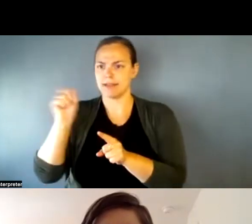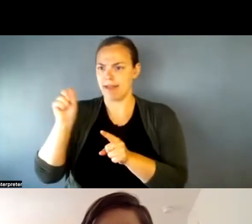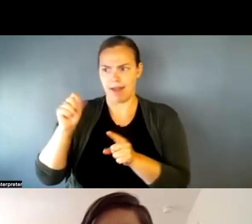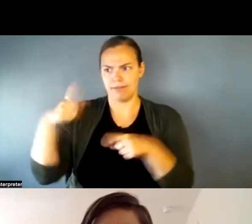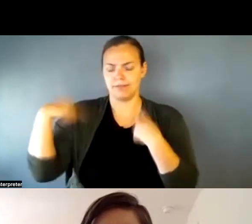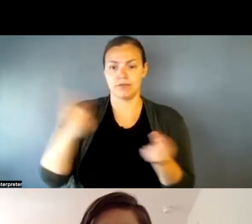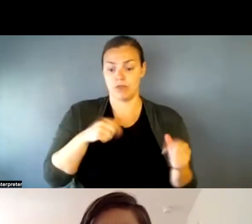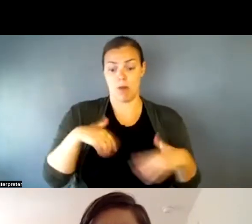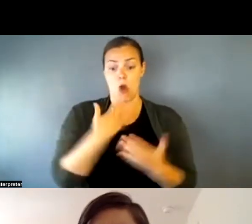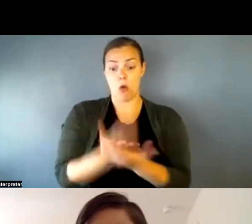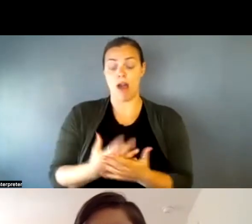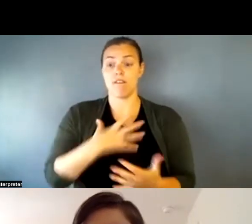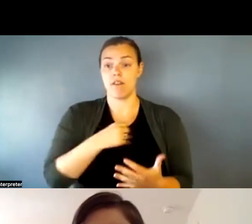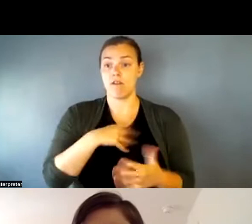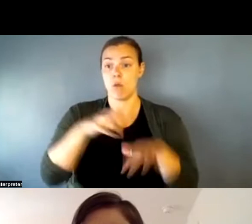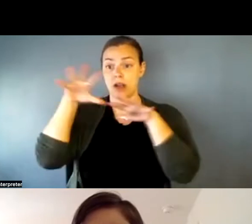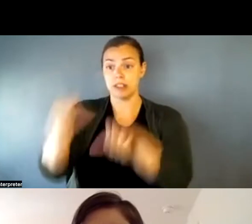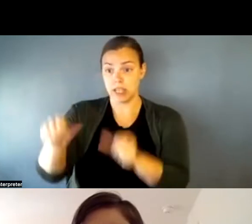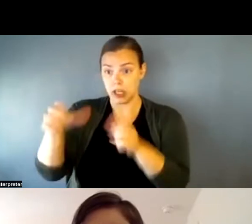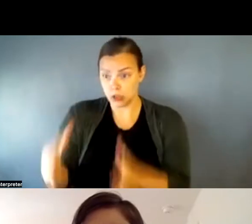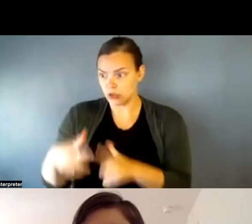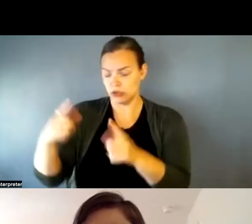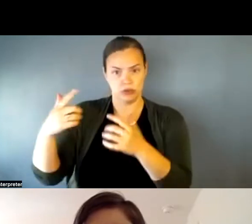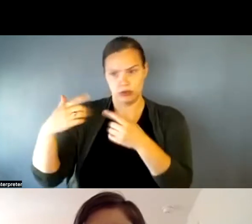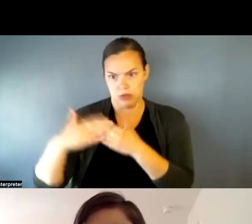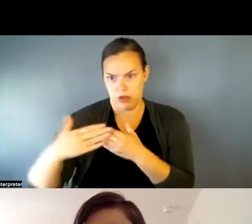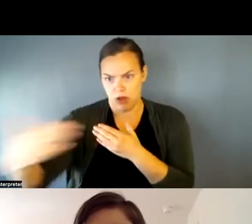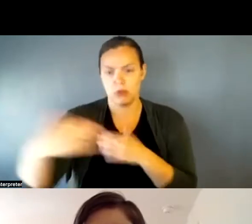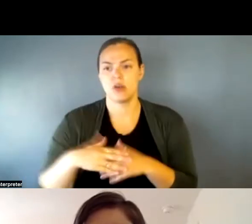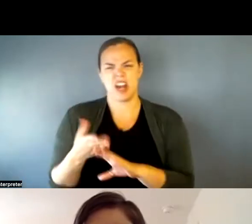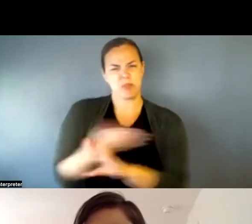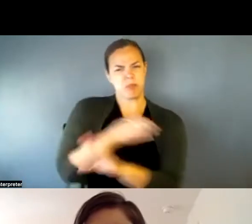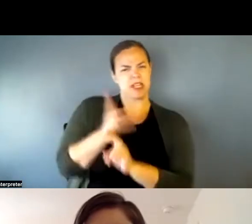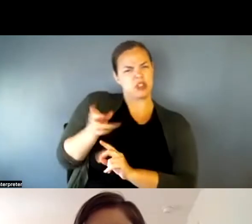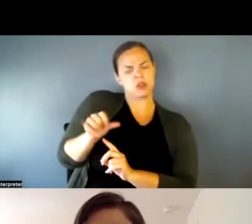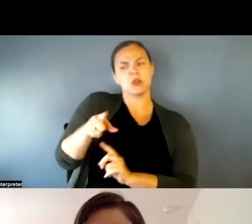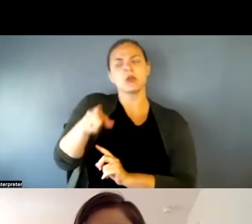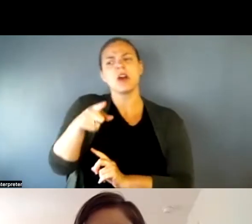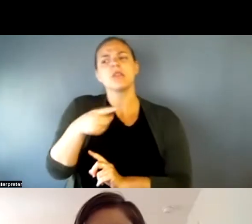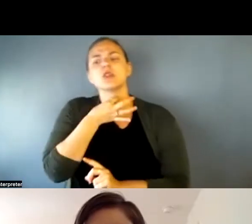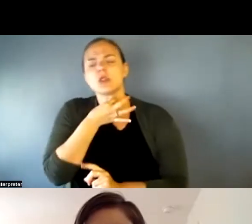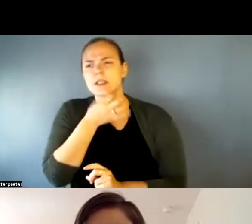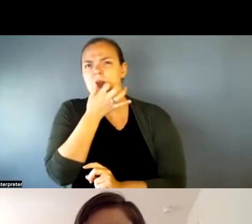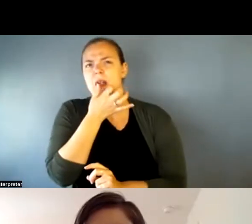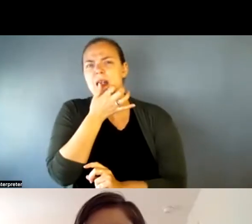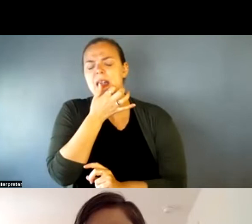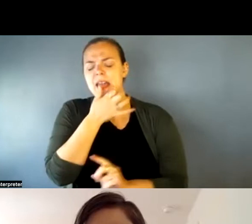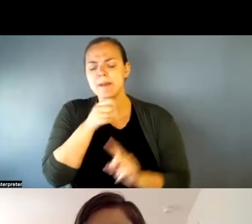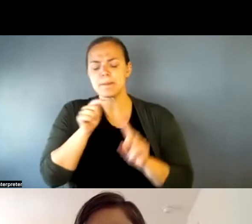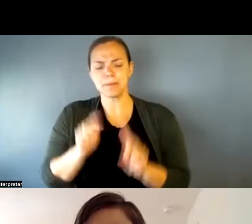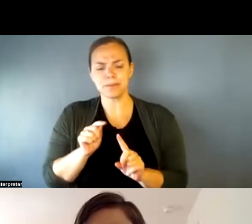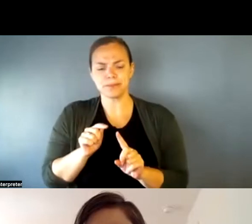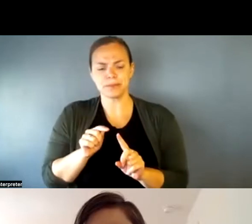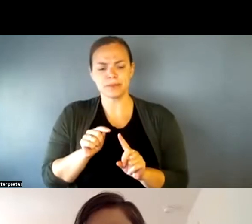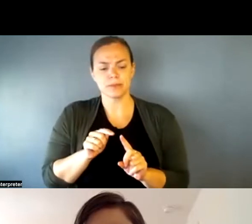white settlers onward. And you also do a bit of the prehistory as well. But could you talk a bit about how distinctions between what